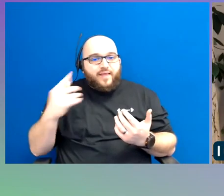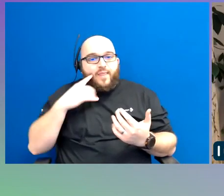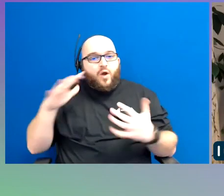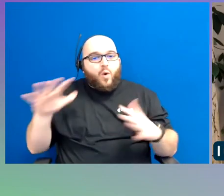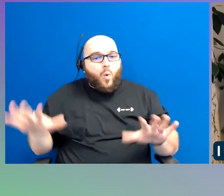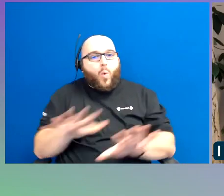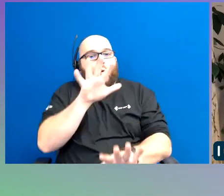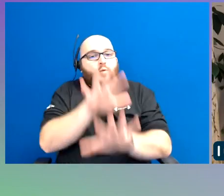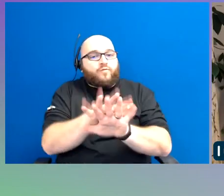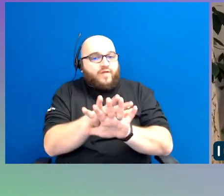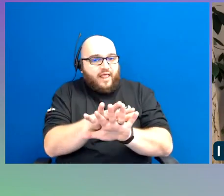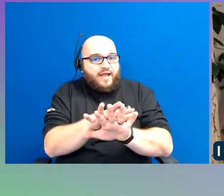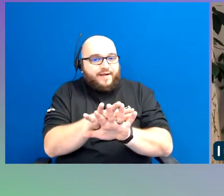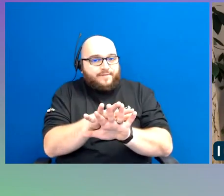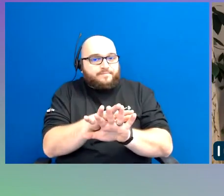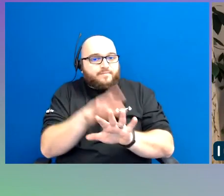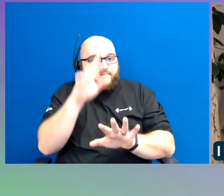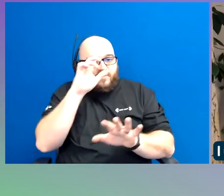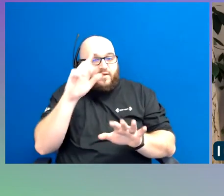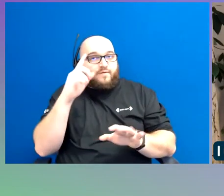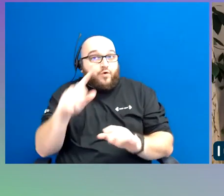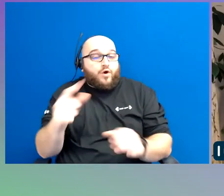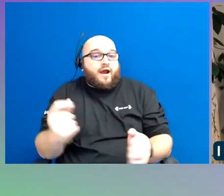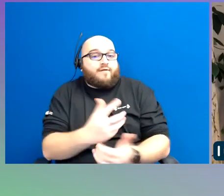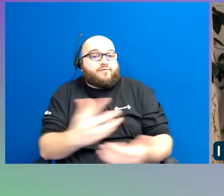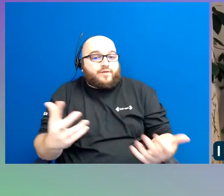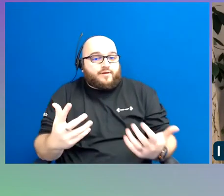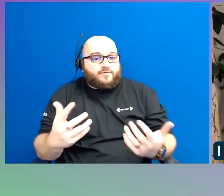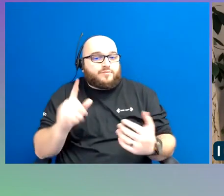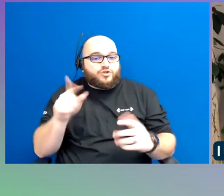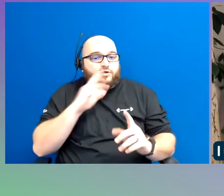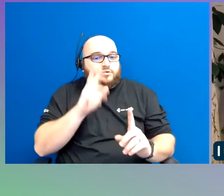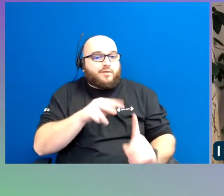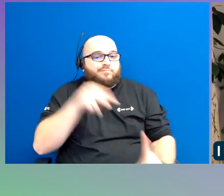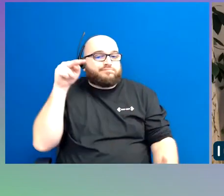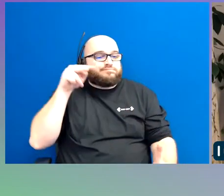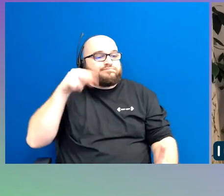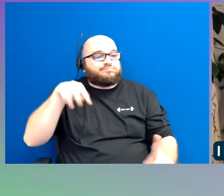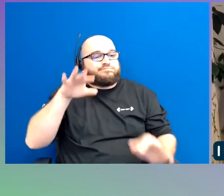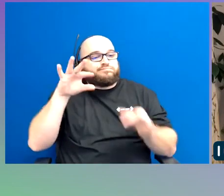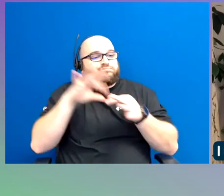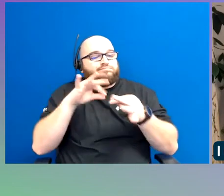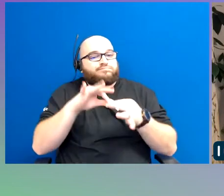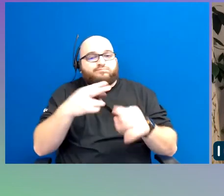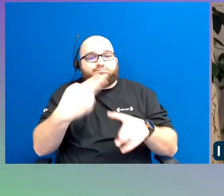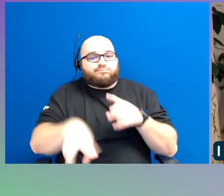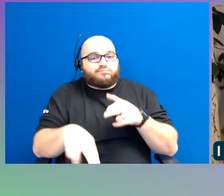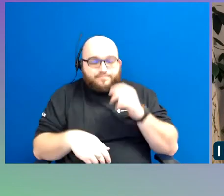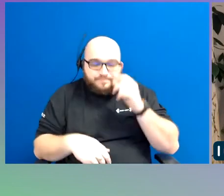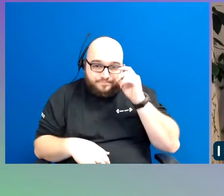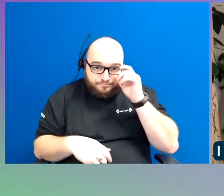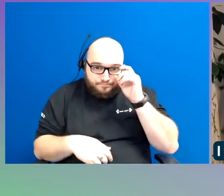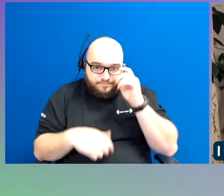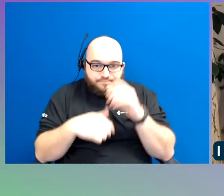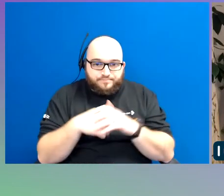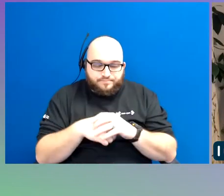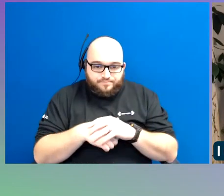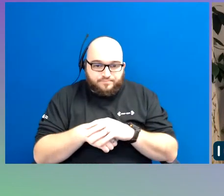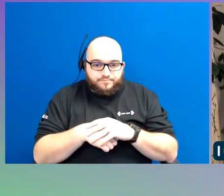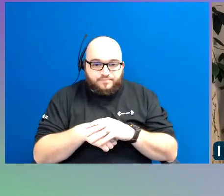of everything, or the overview of everything. Right. Thank you, Erik.